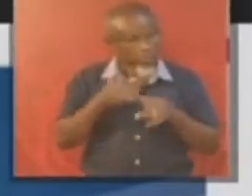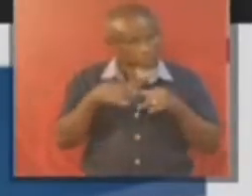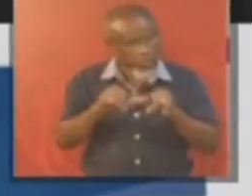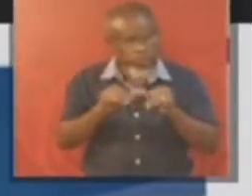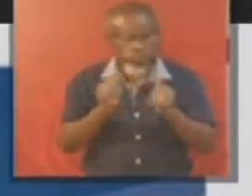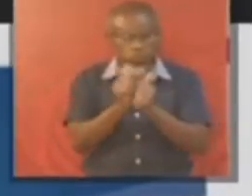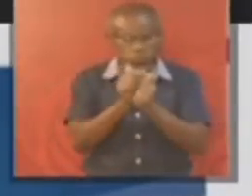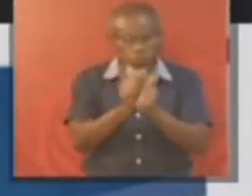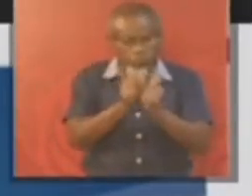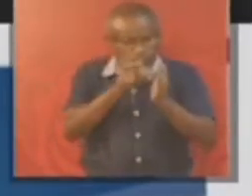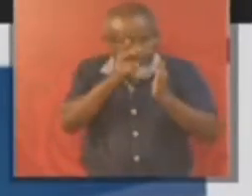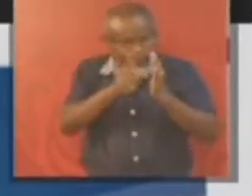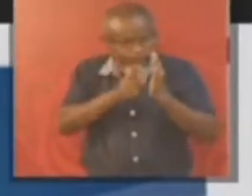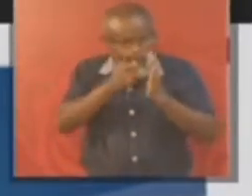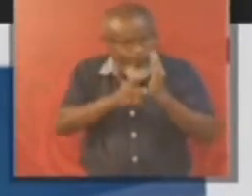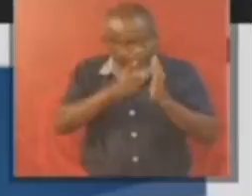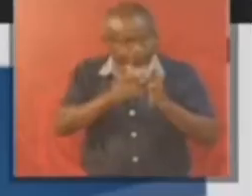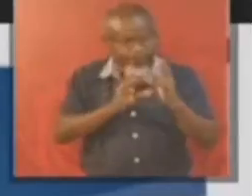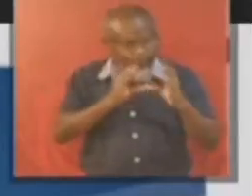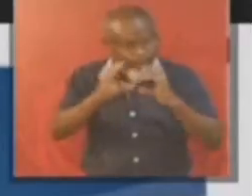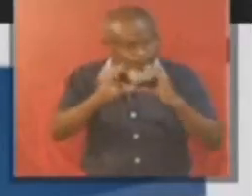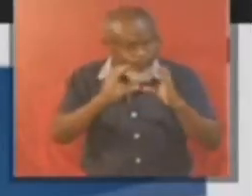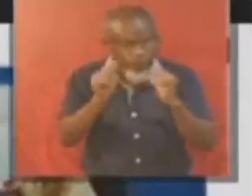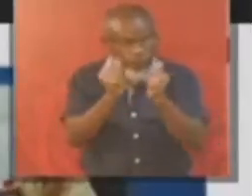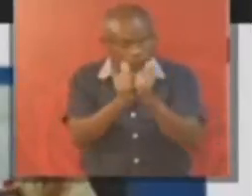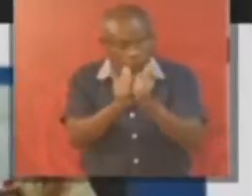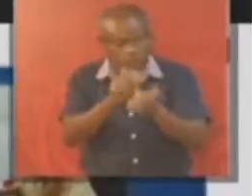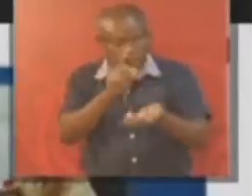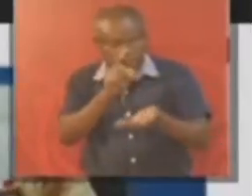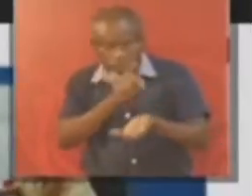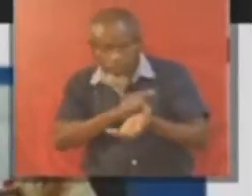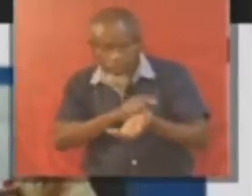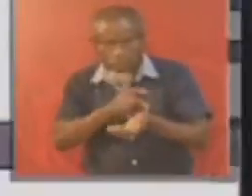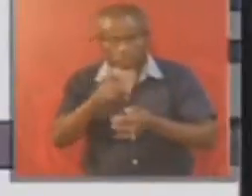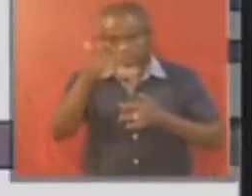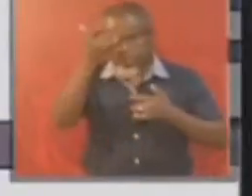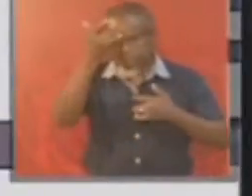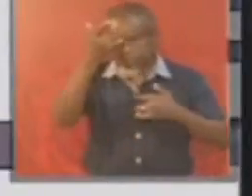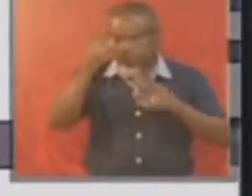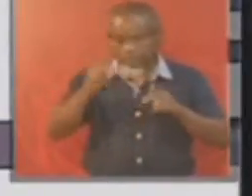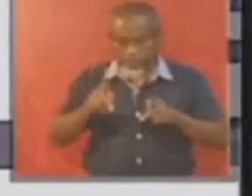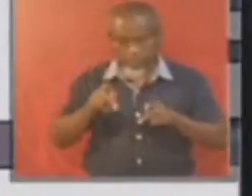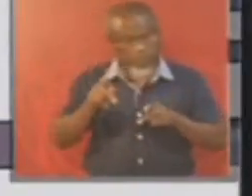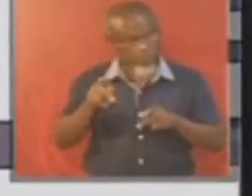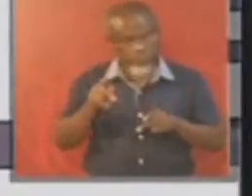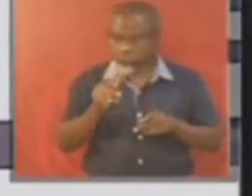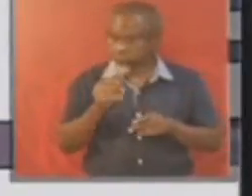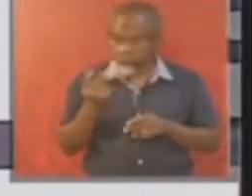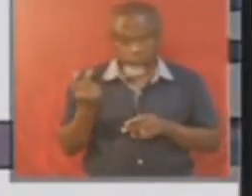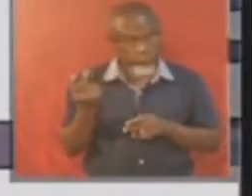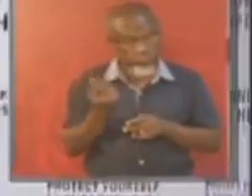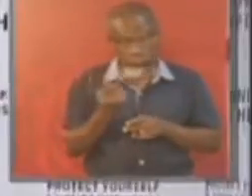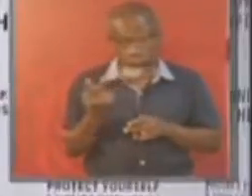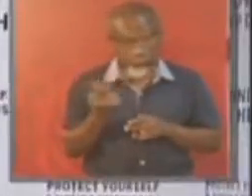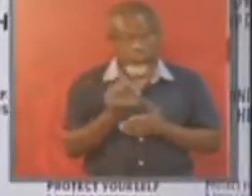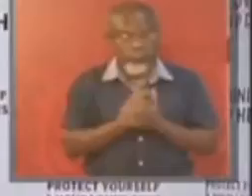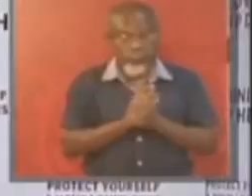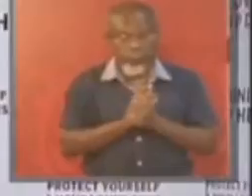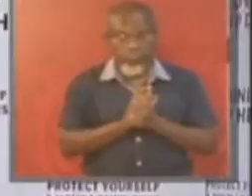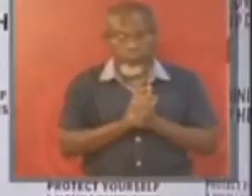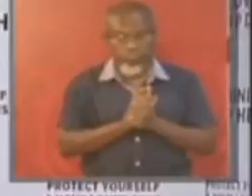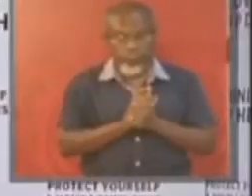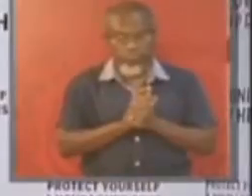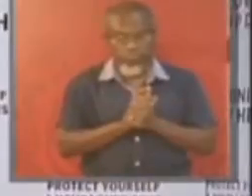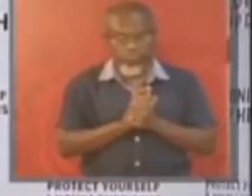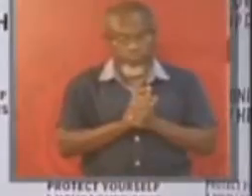And I thank you very much. Thank you very much, Dr. Hamid.